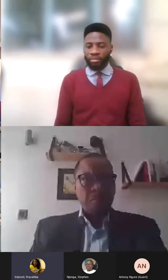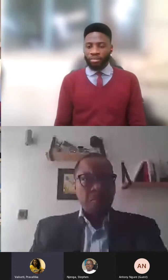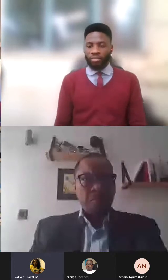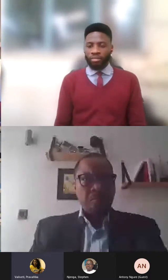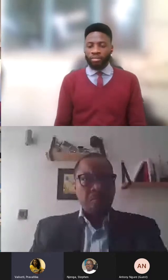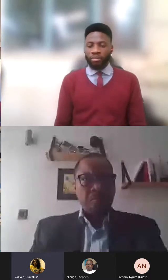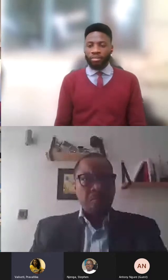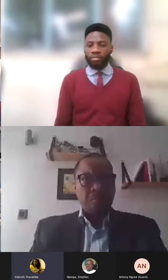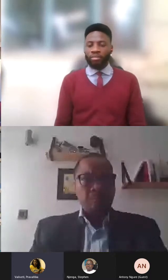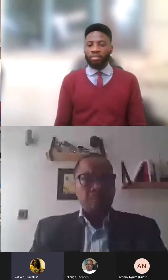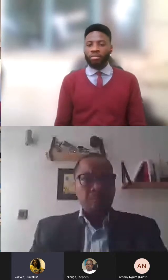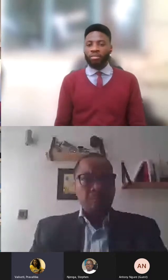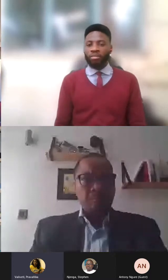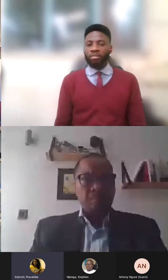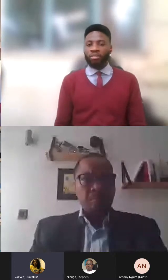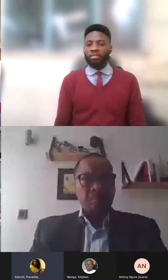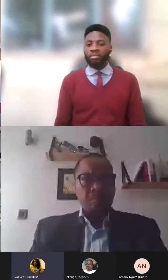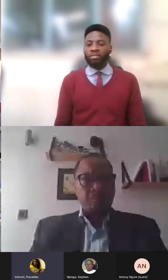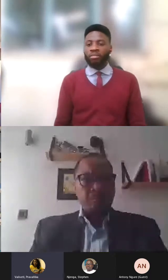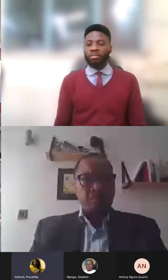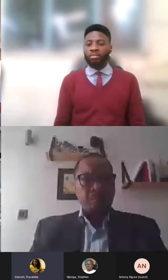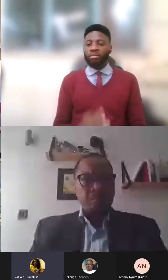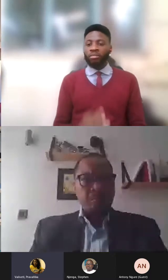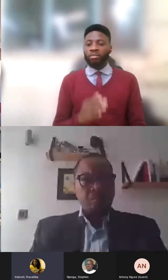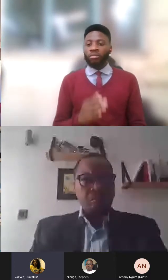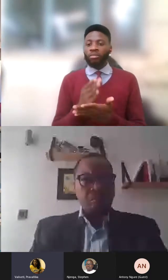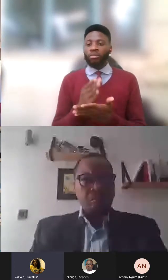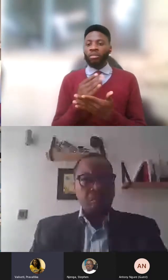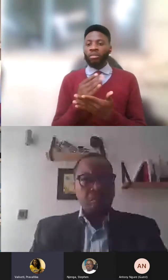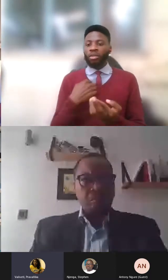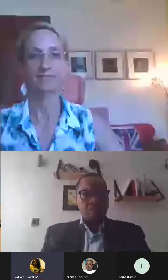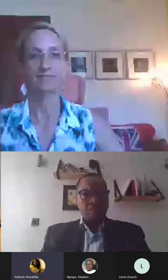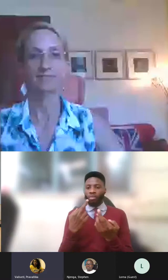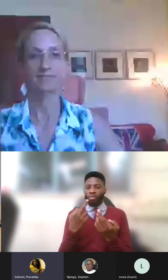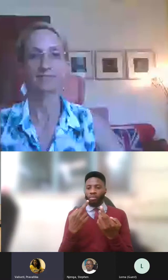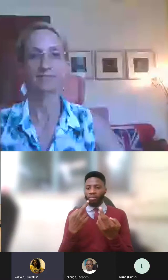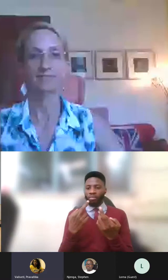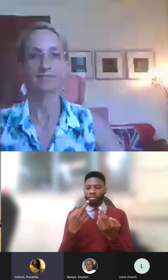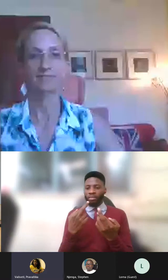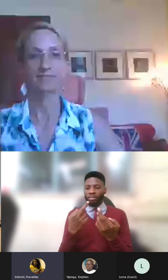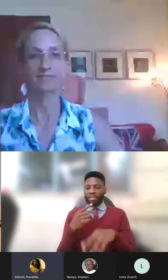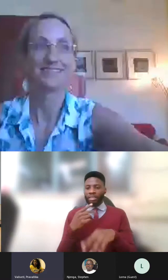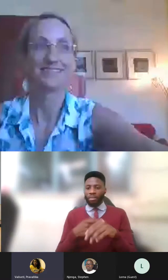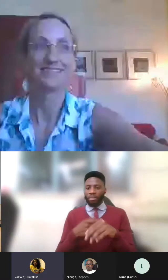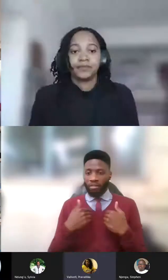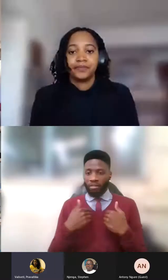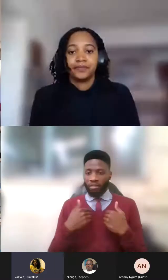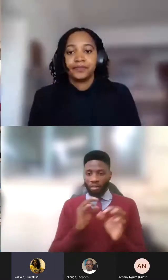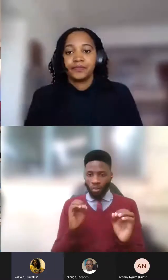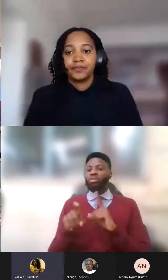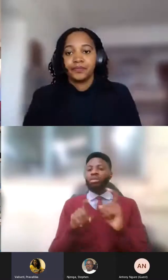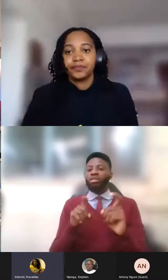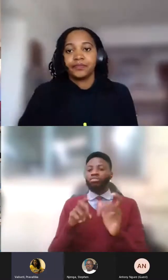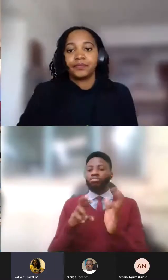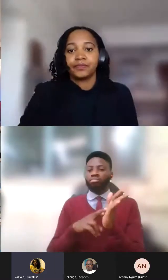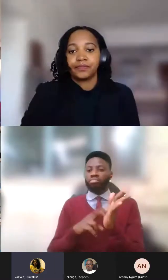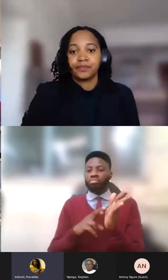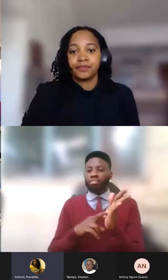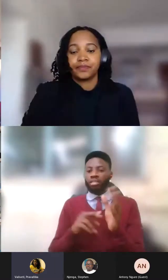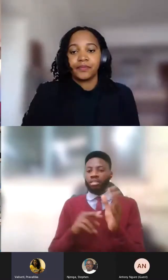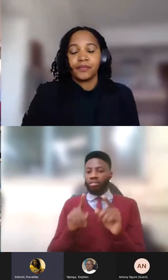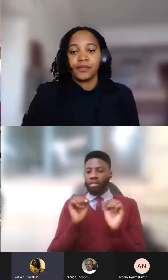4 years. And during the 4th year, I got this job that was sent to me by a friend of mine, and he